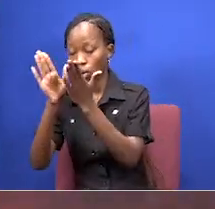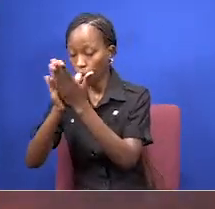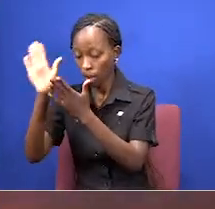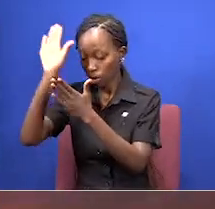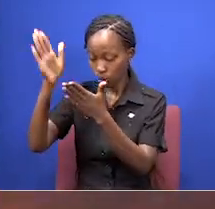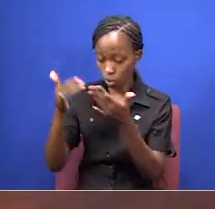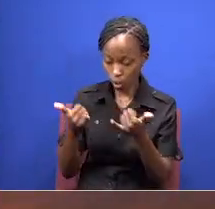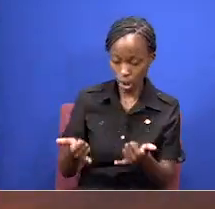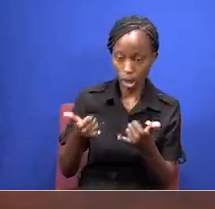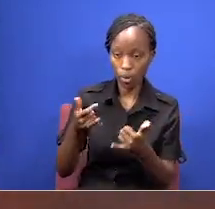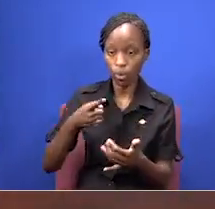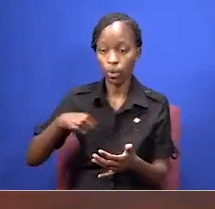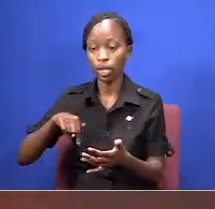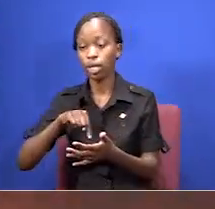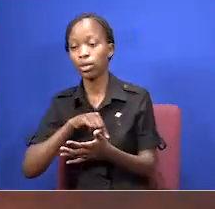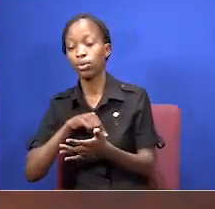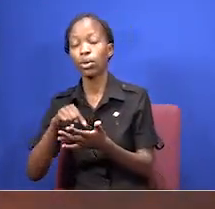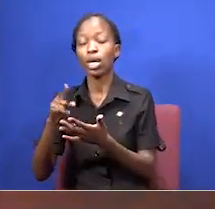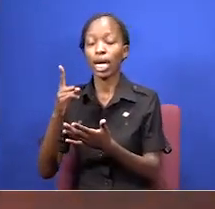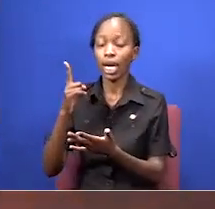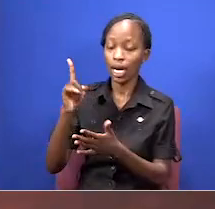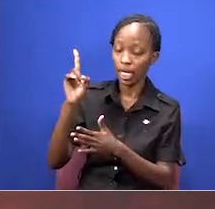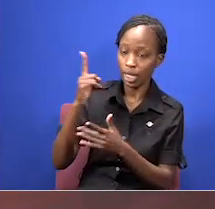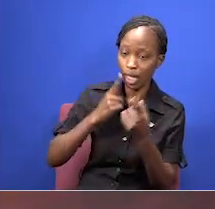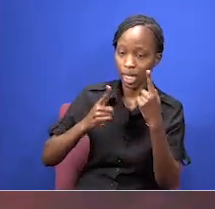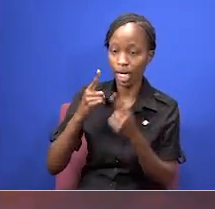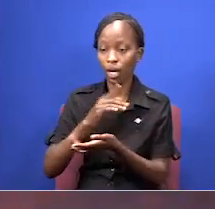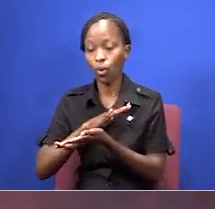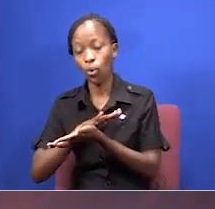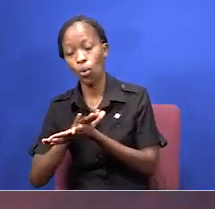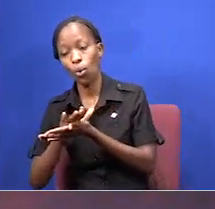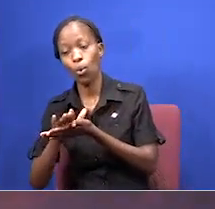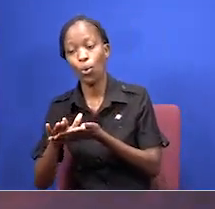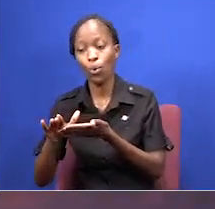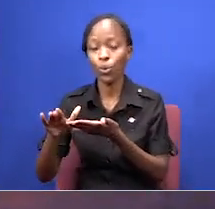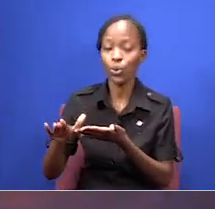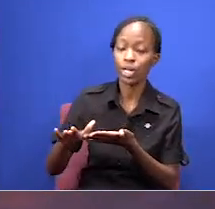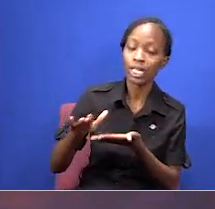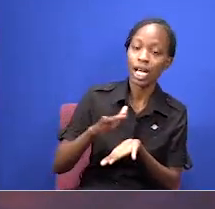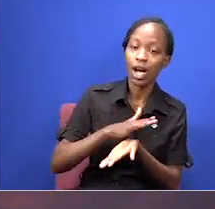you now, and we cry, holy. We cry.